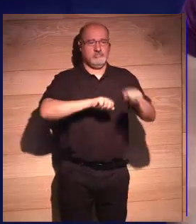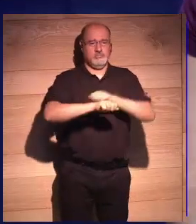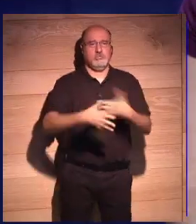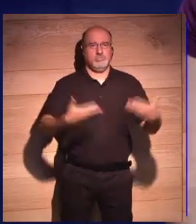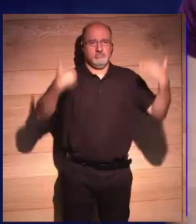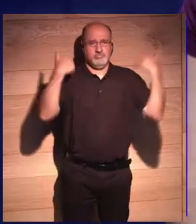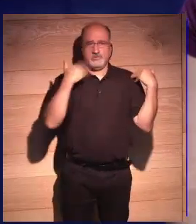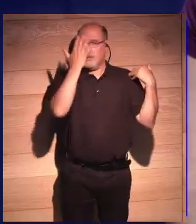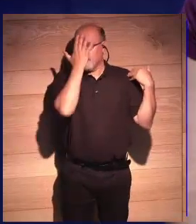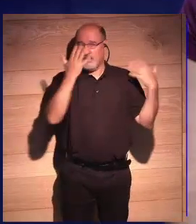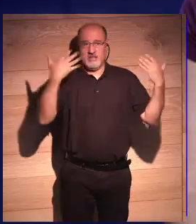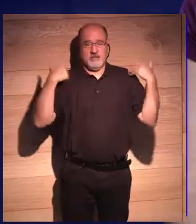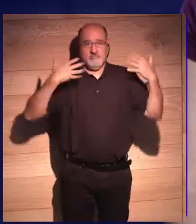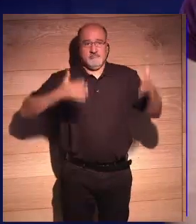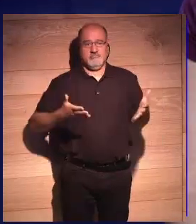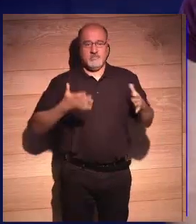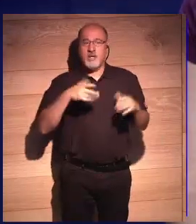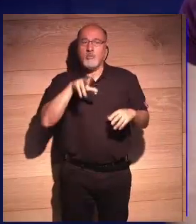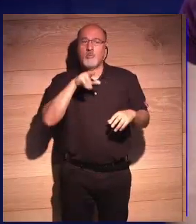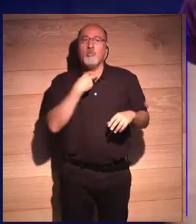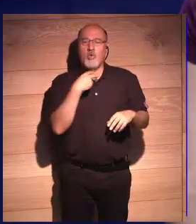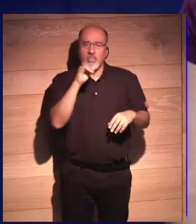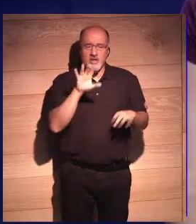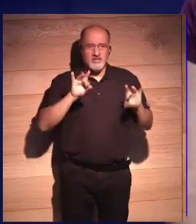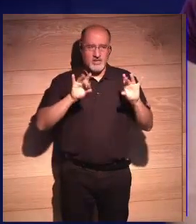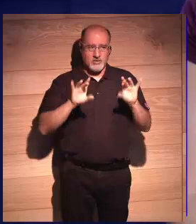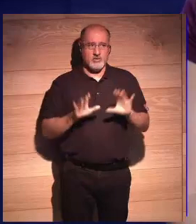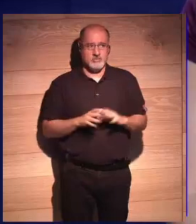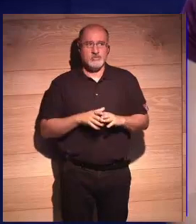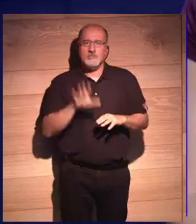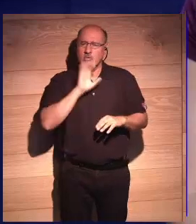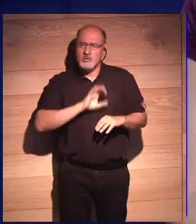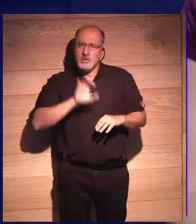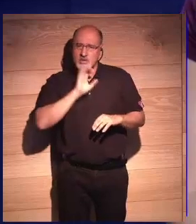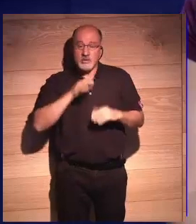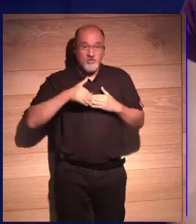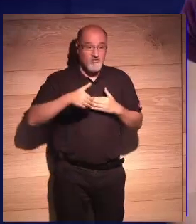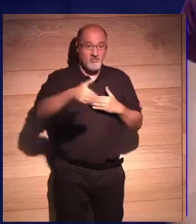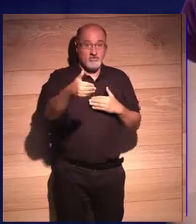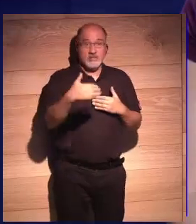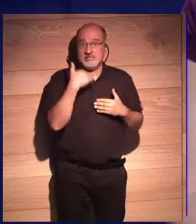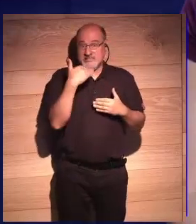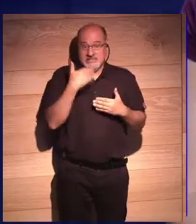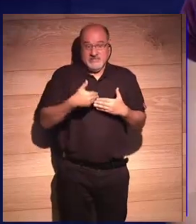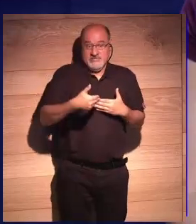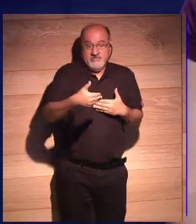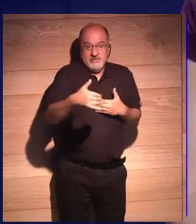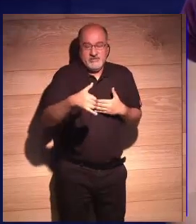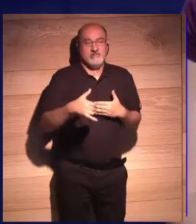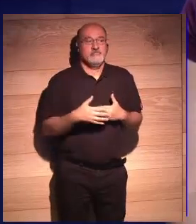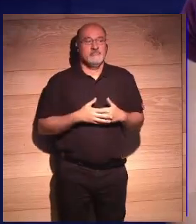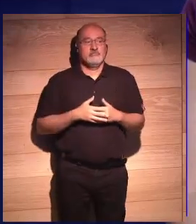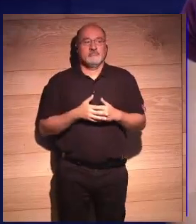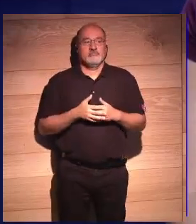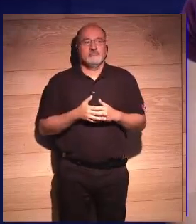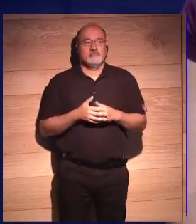avatar that represents us, but we can have voice, we can have touch, we can have many feelings. So it's really interesting. The future that is to come, the near